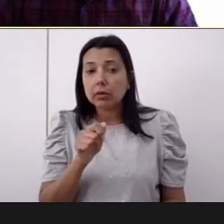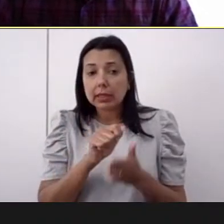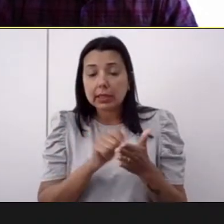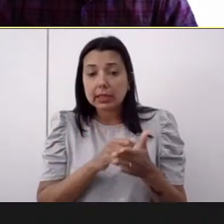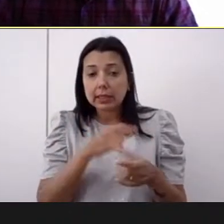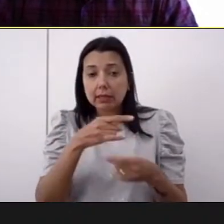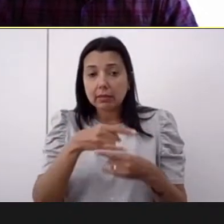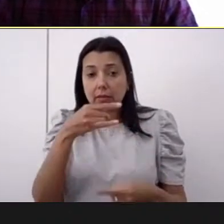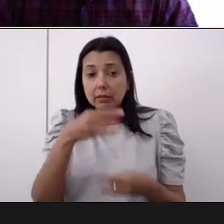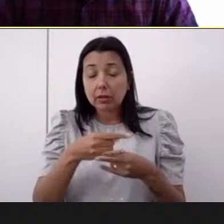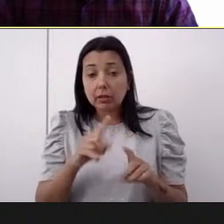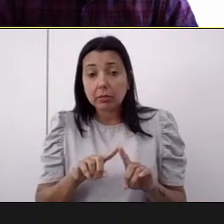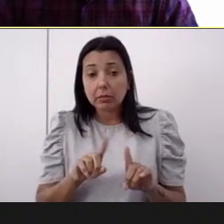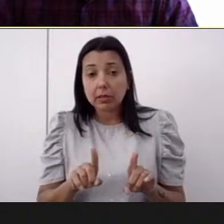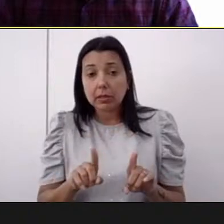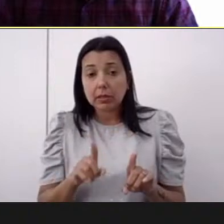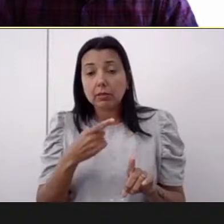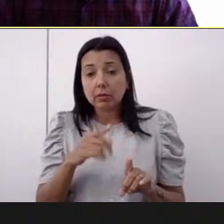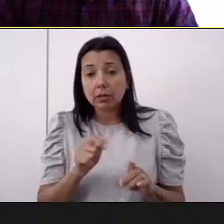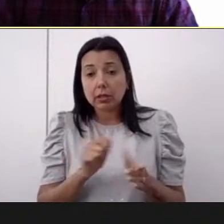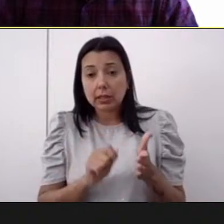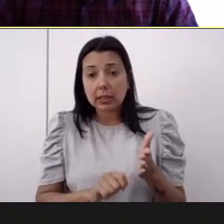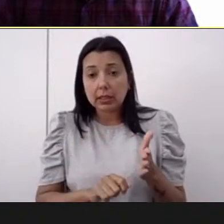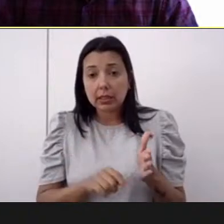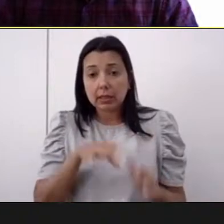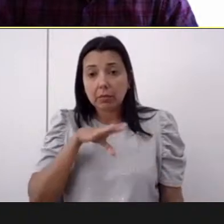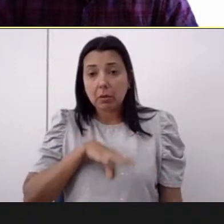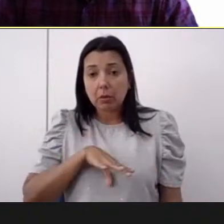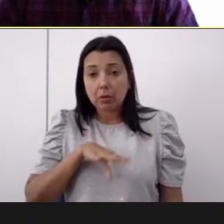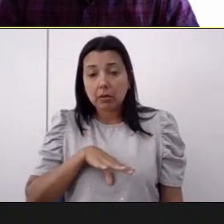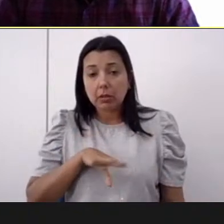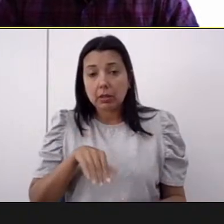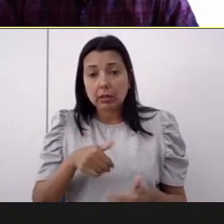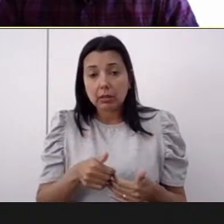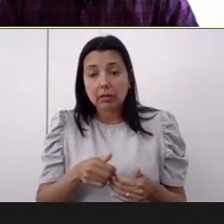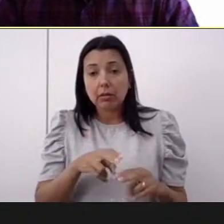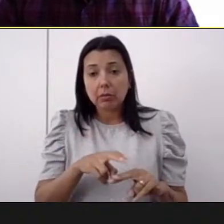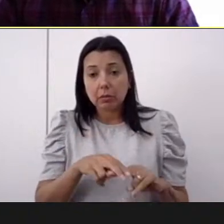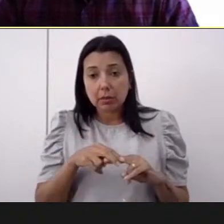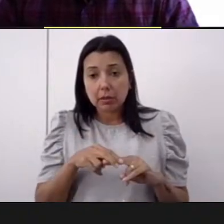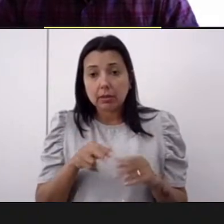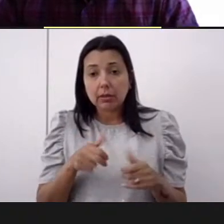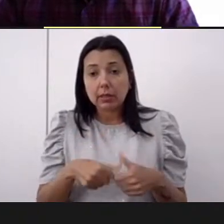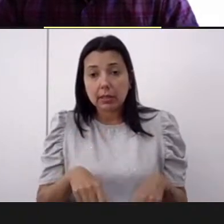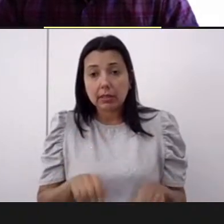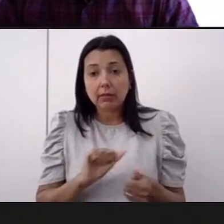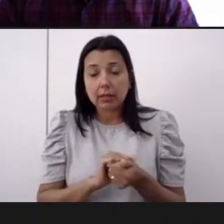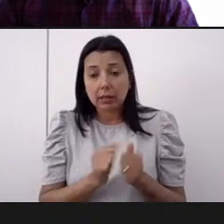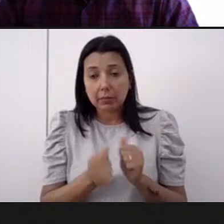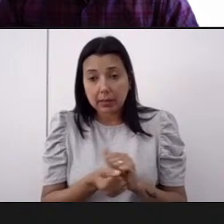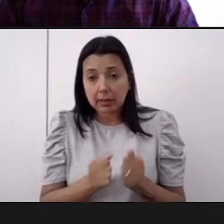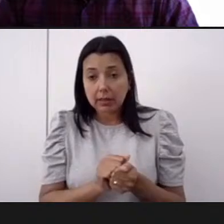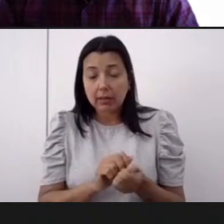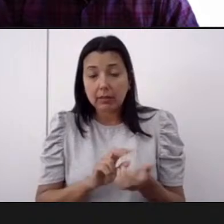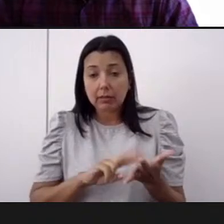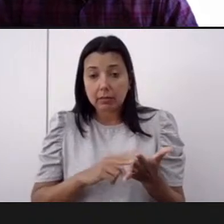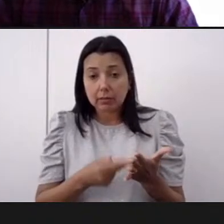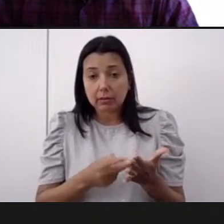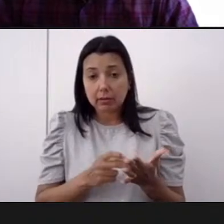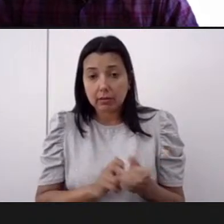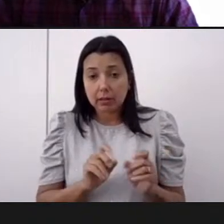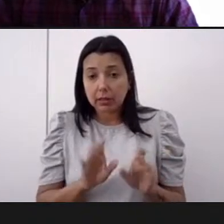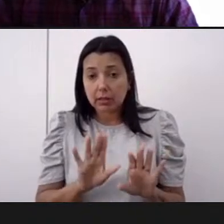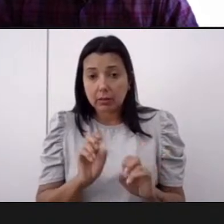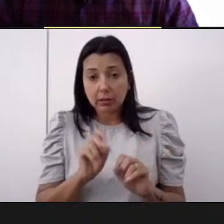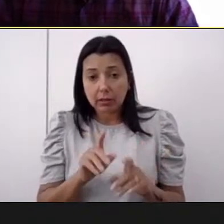written in Portuguese, so this is why my translation was not that That's good. Sorry, that's But fine. In Portuguese, that's fine. I